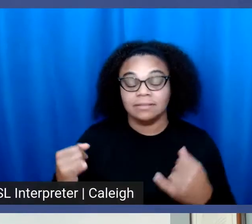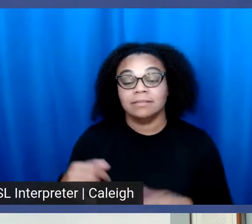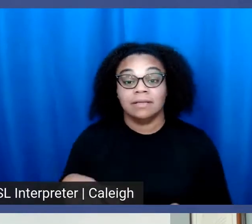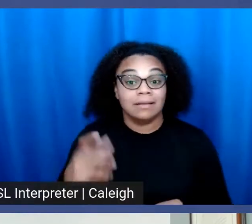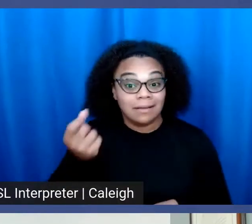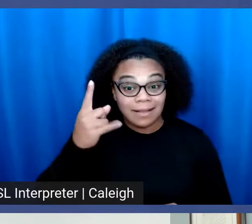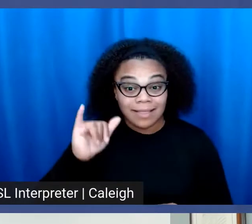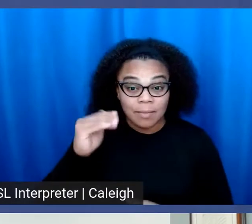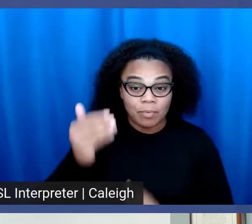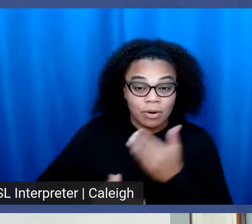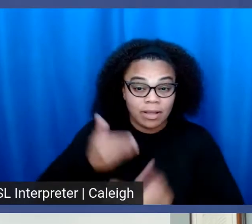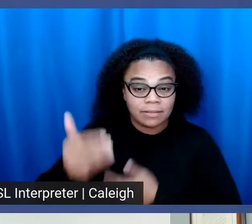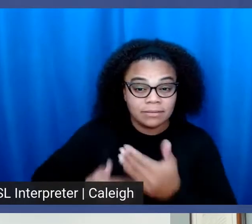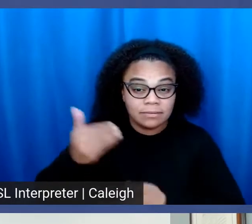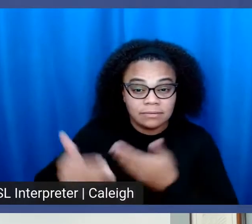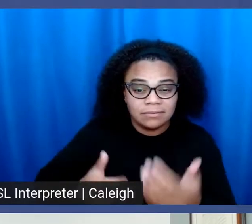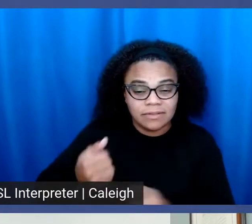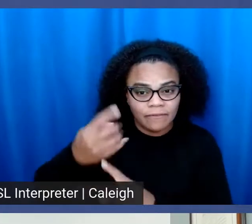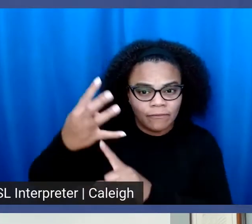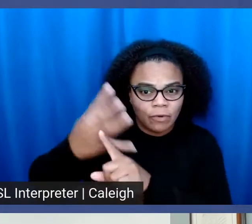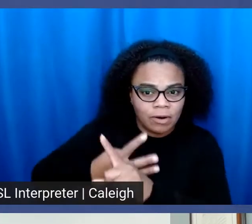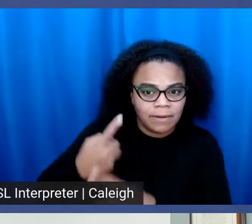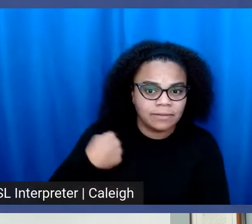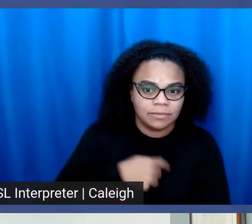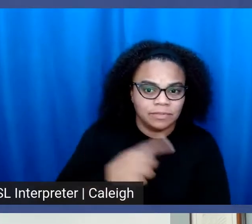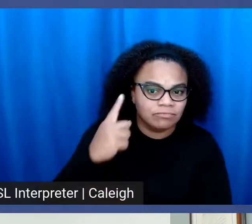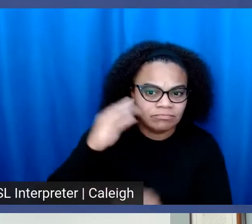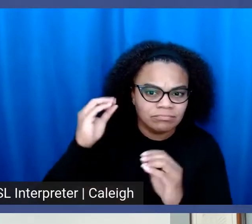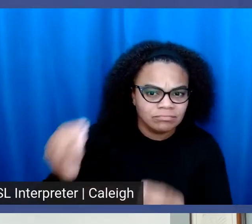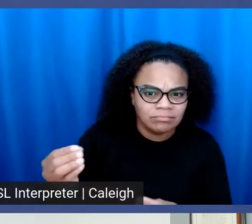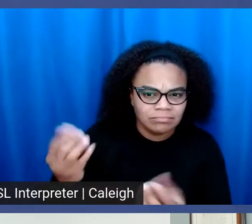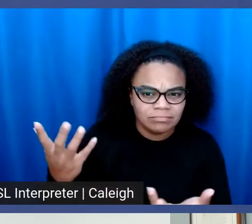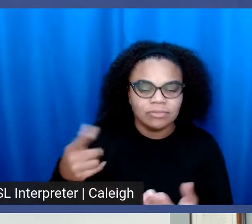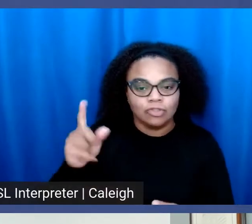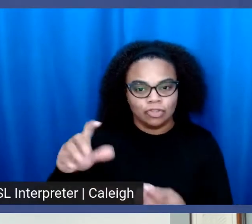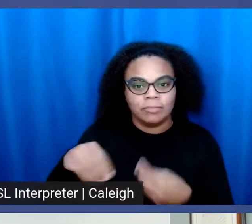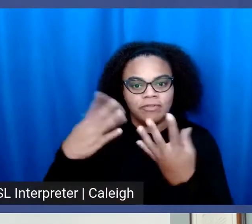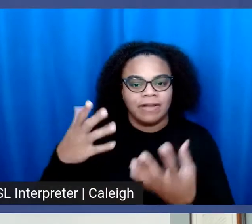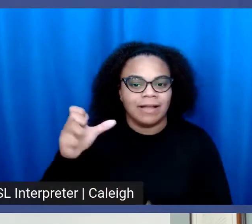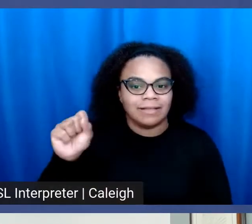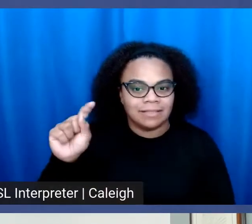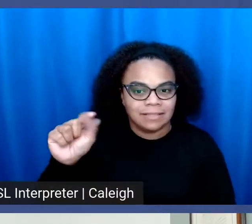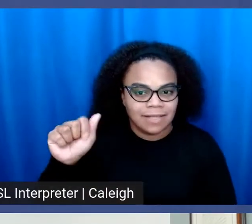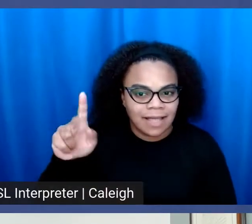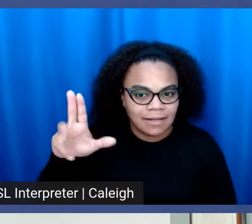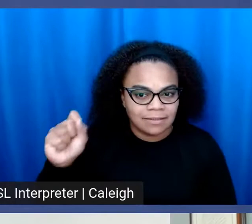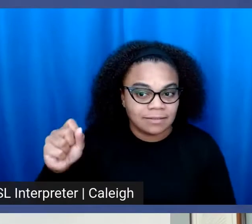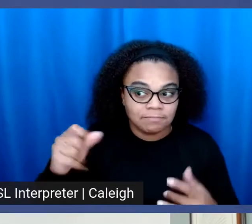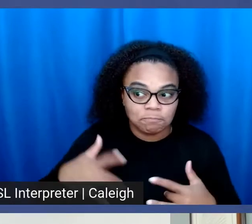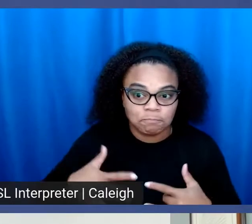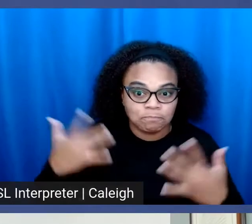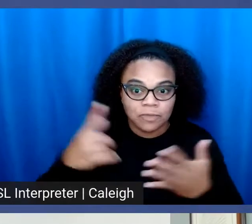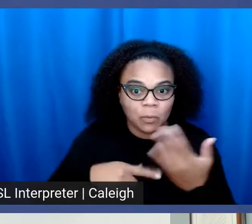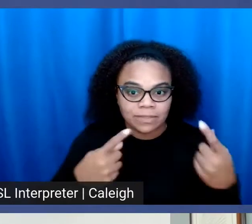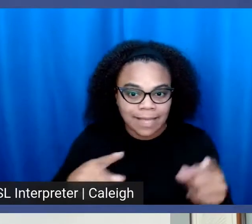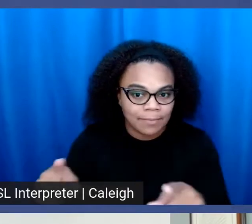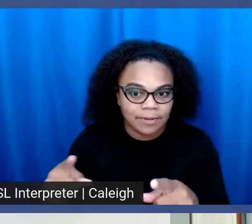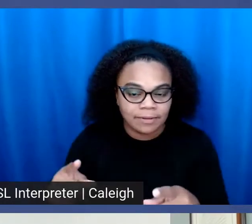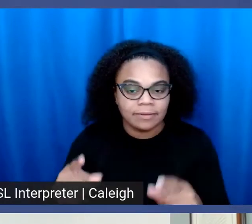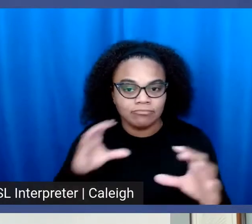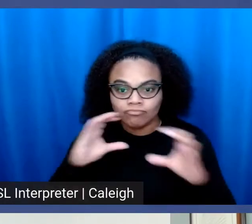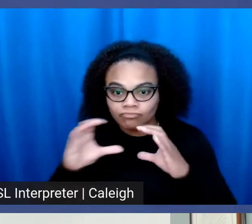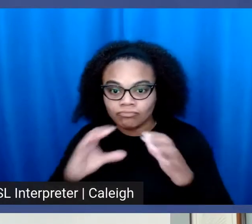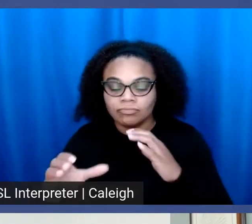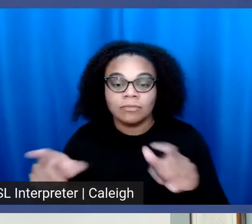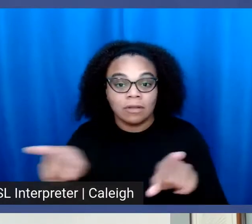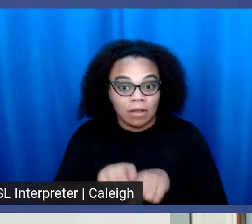not a word about anything for 4 months. Providing status at the board meetings about what's happening. Requiring that administrators communicate with